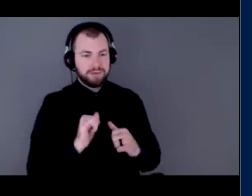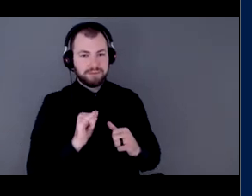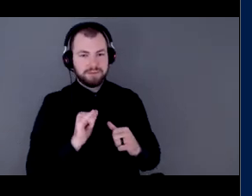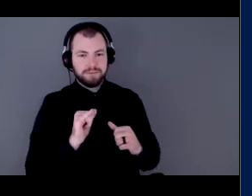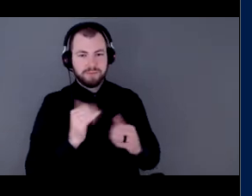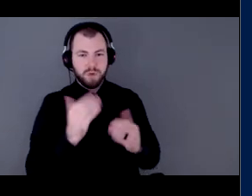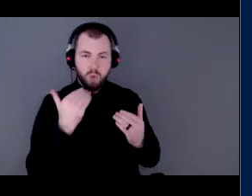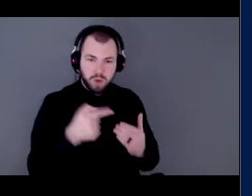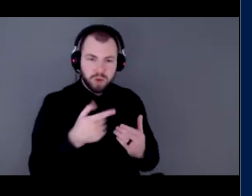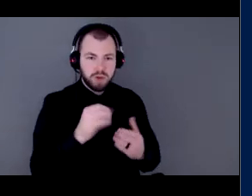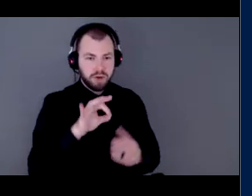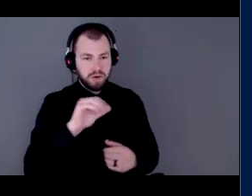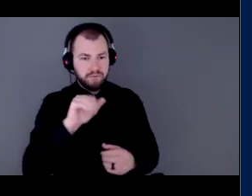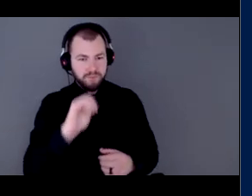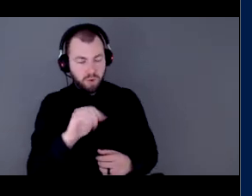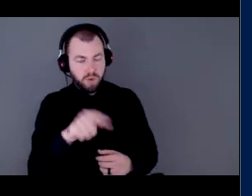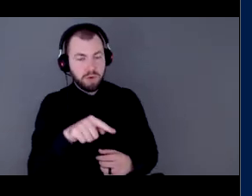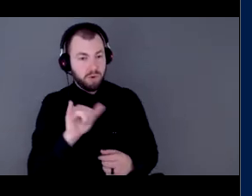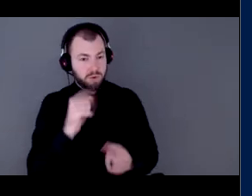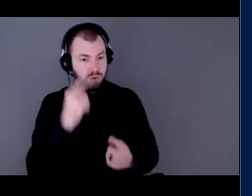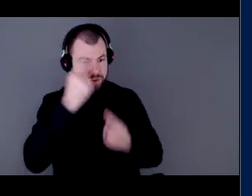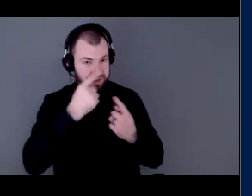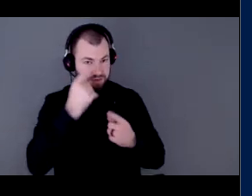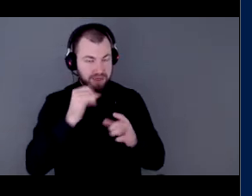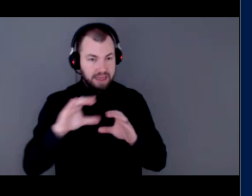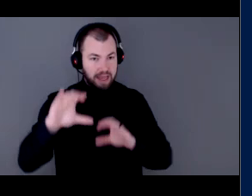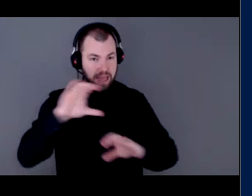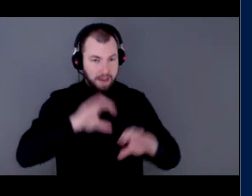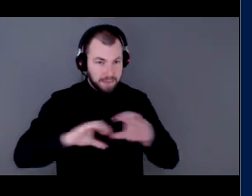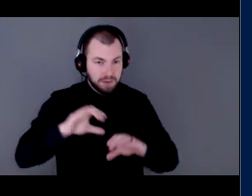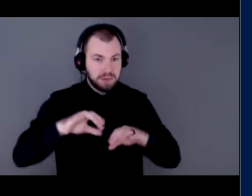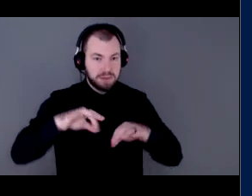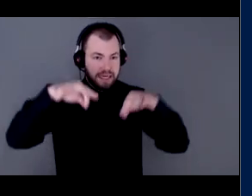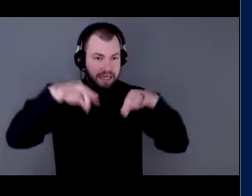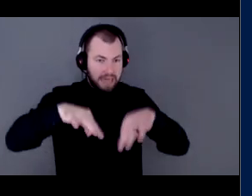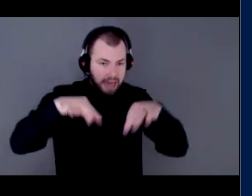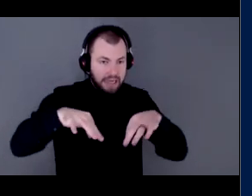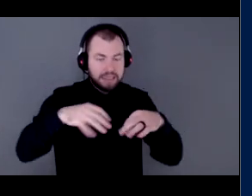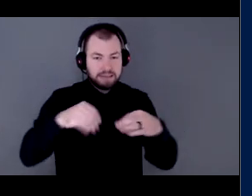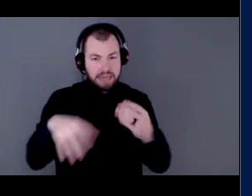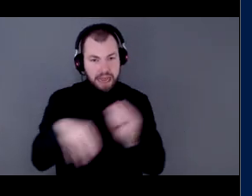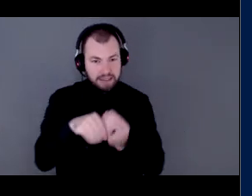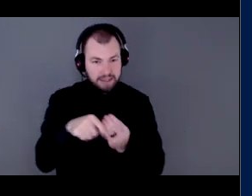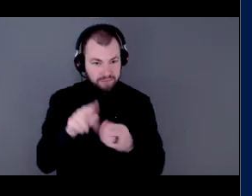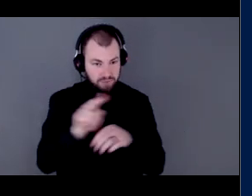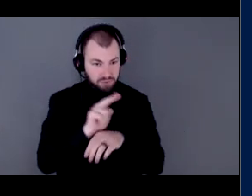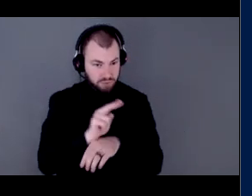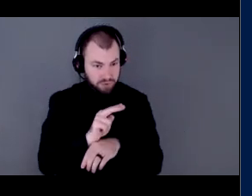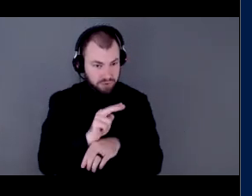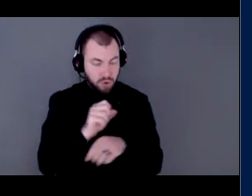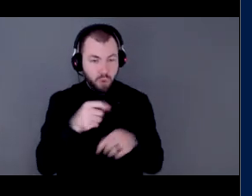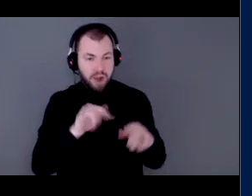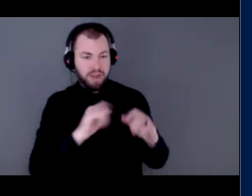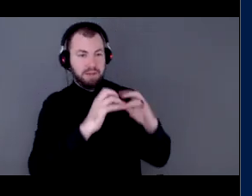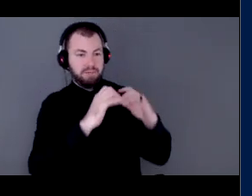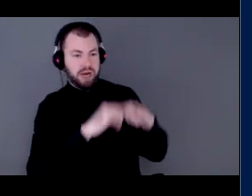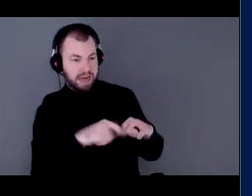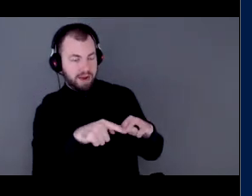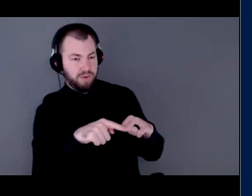also considering the chemicals and the dyes and the additives you're using? So as that's breaking down, you're not